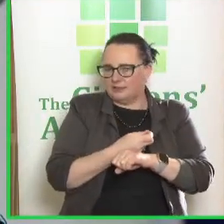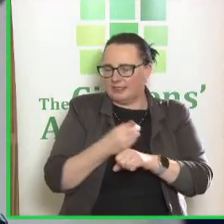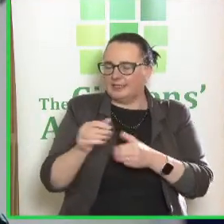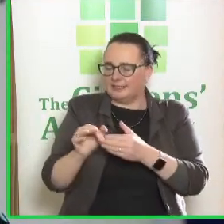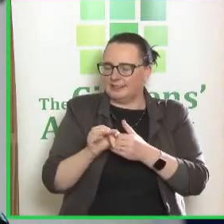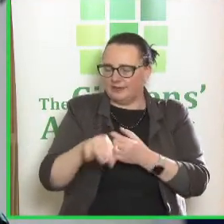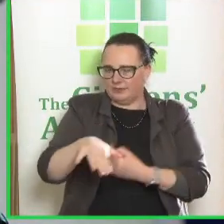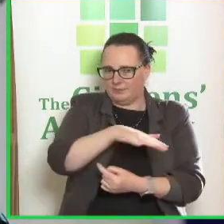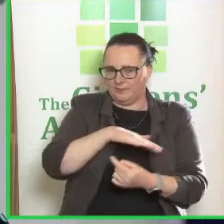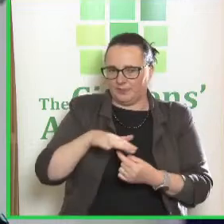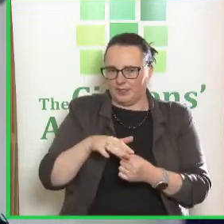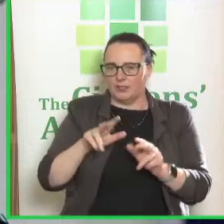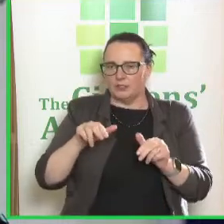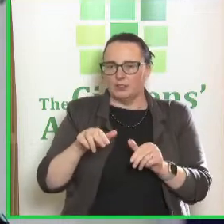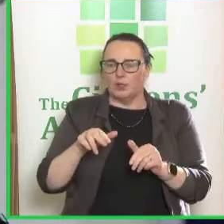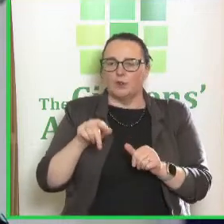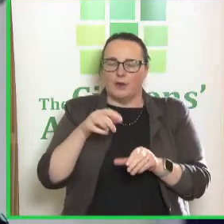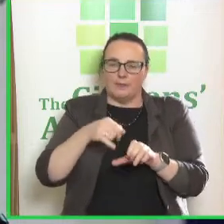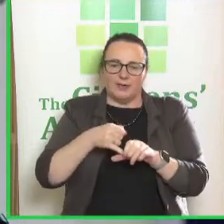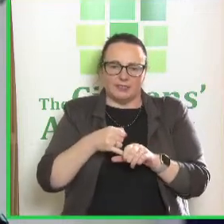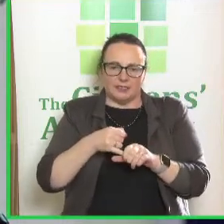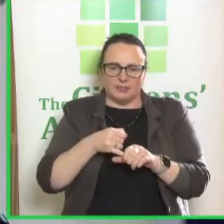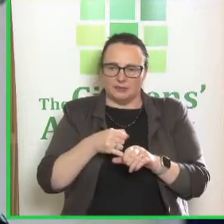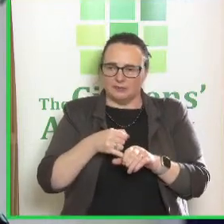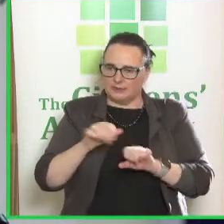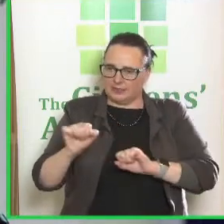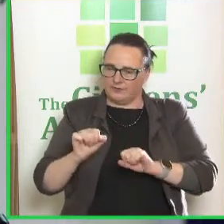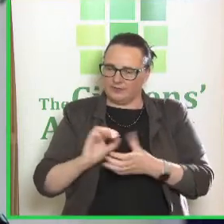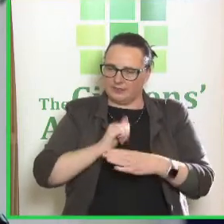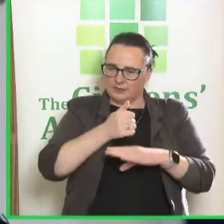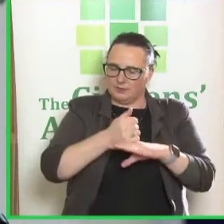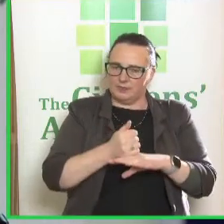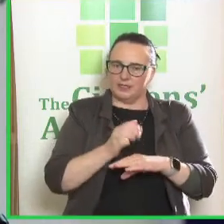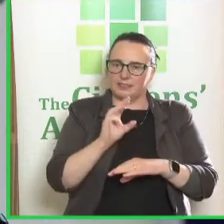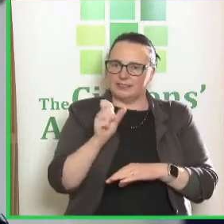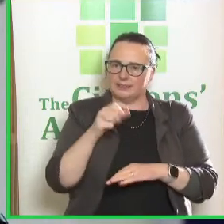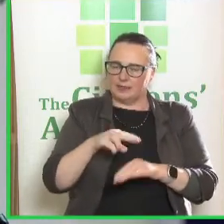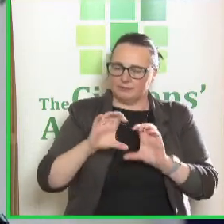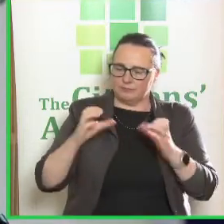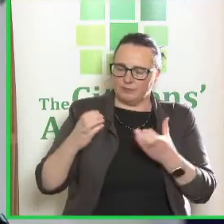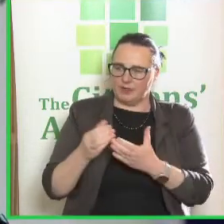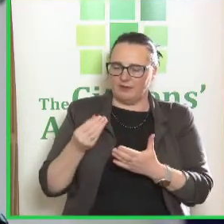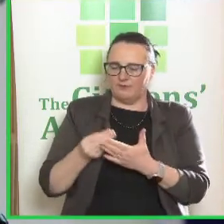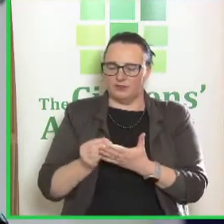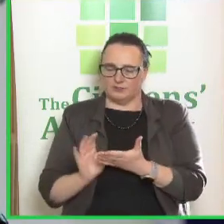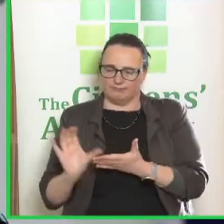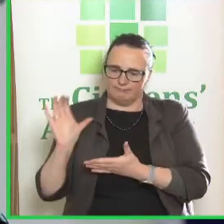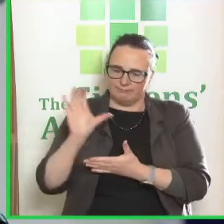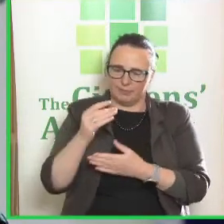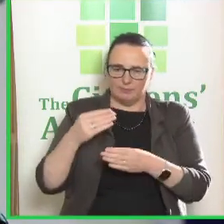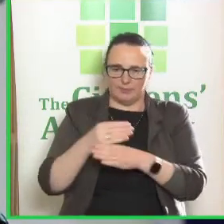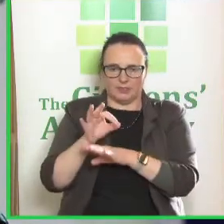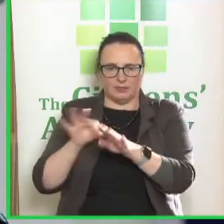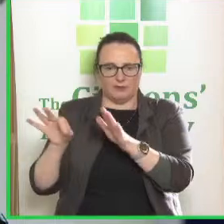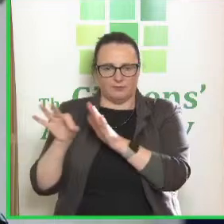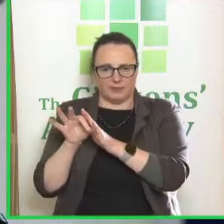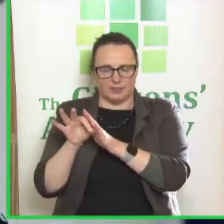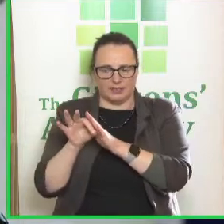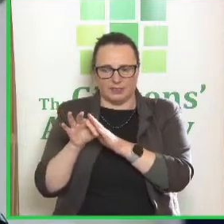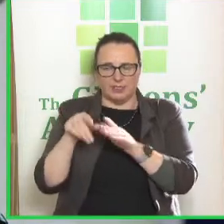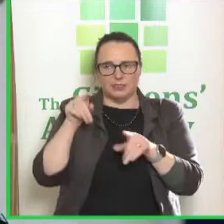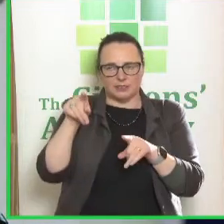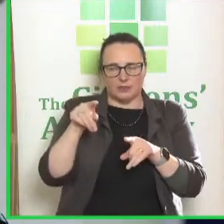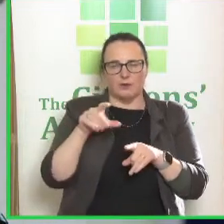residential medical facility by the Dublin Simon community has been funded by government. In line with the Citizens'